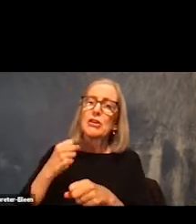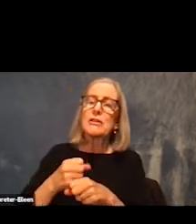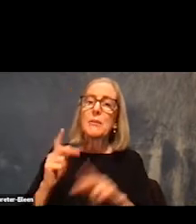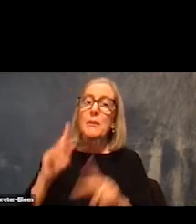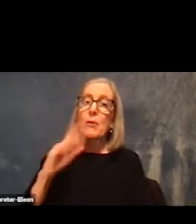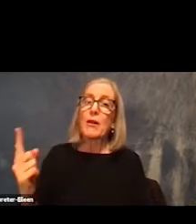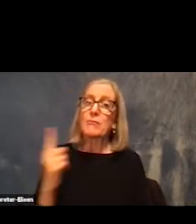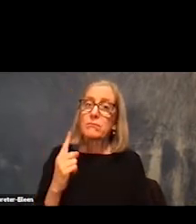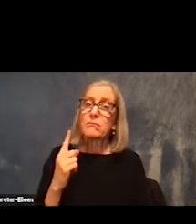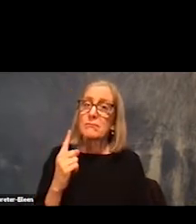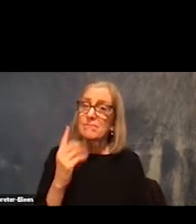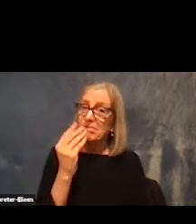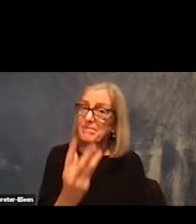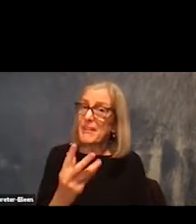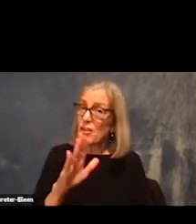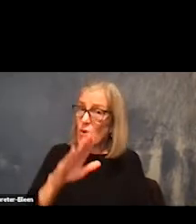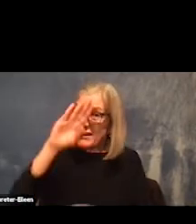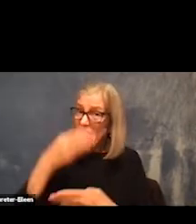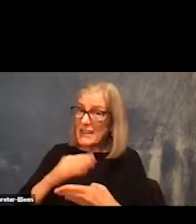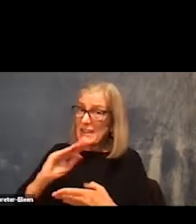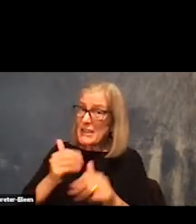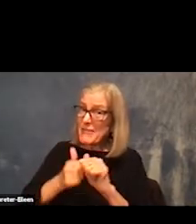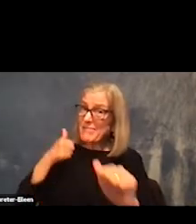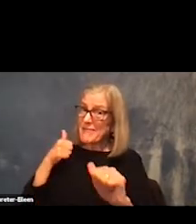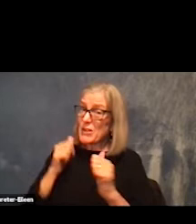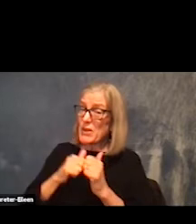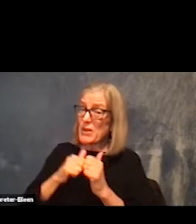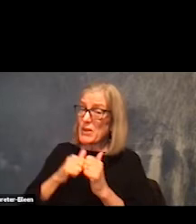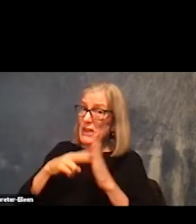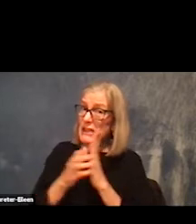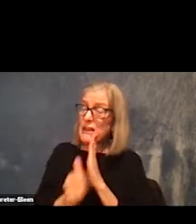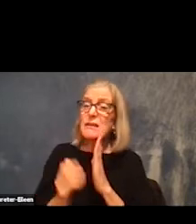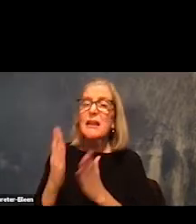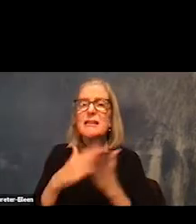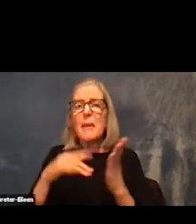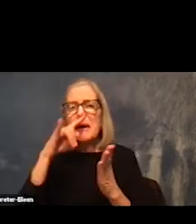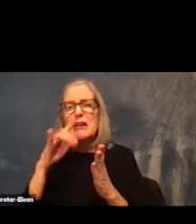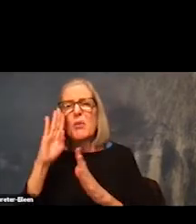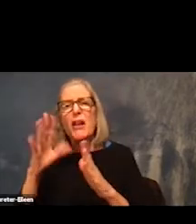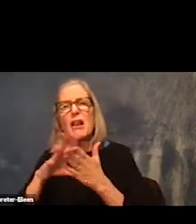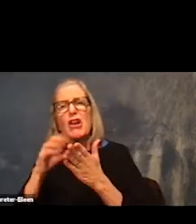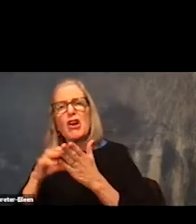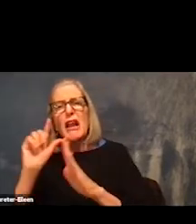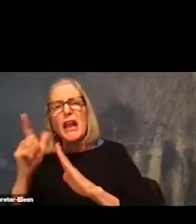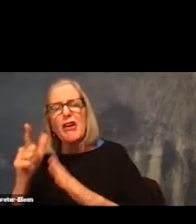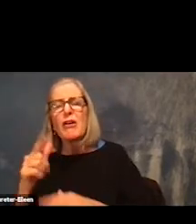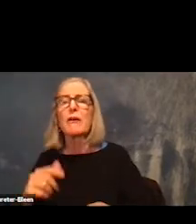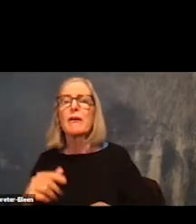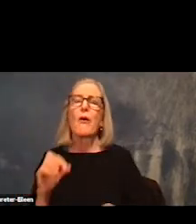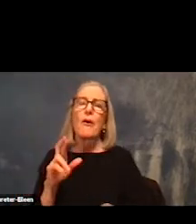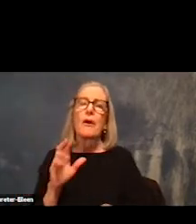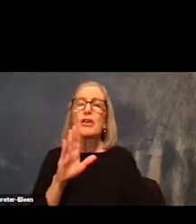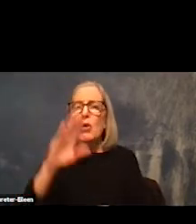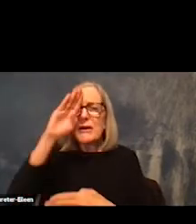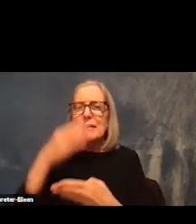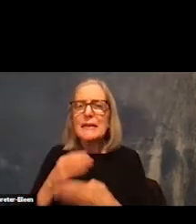is getting behind in his reading skills. Some kids are late bloomers. Don't worry. Your son's immature, but we're not worried. We noticed your